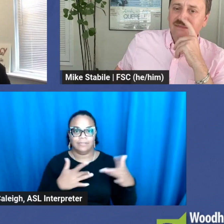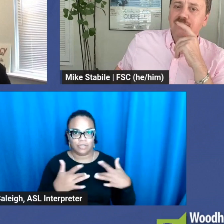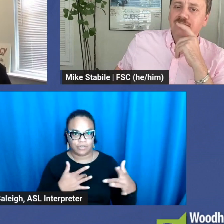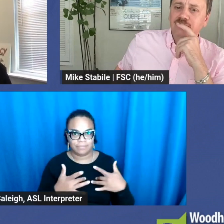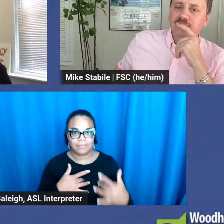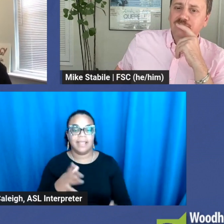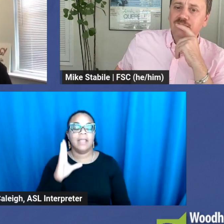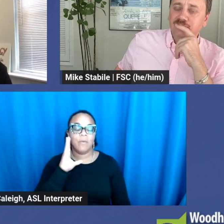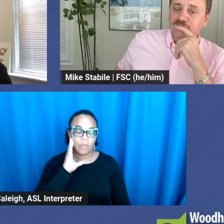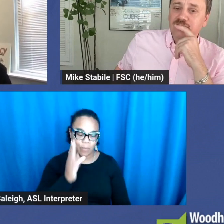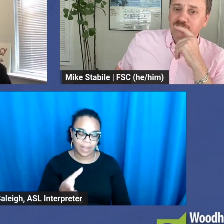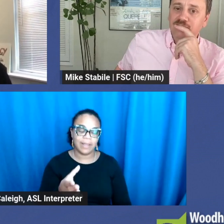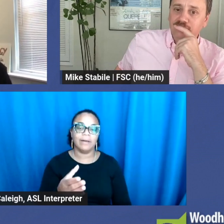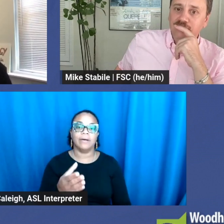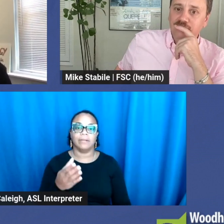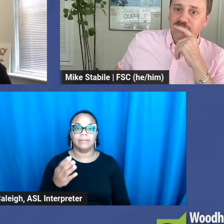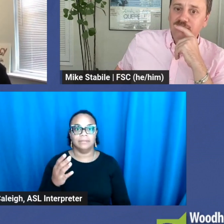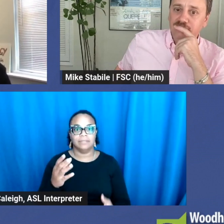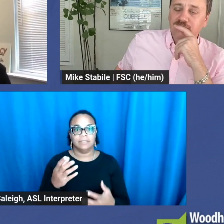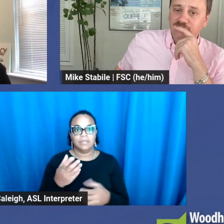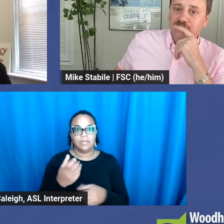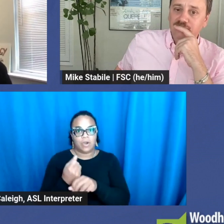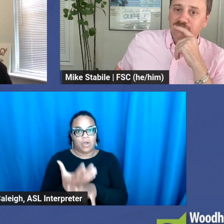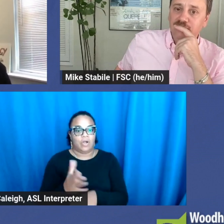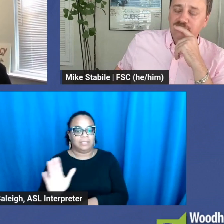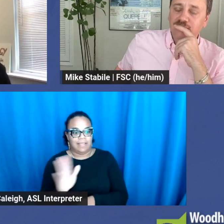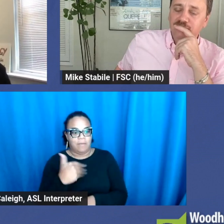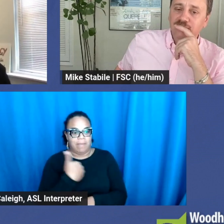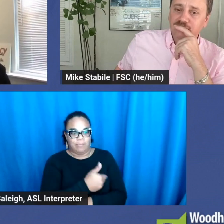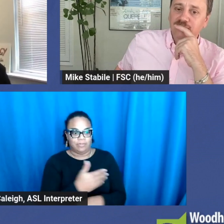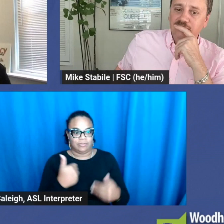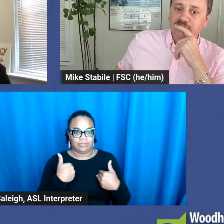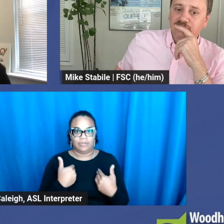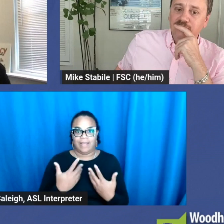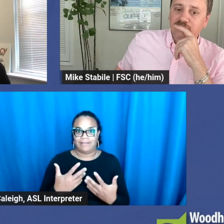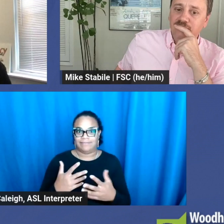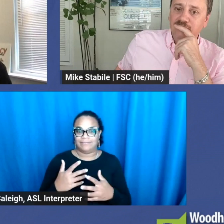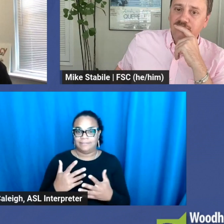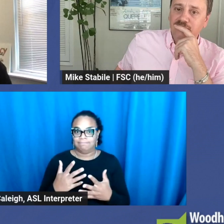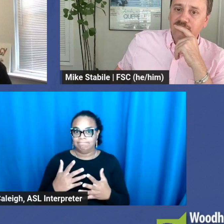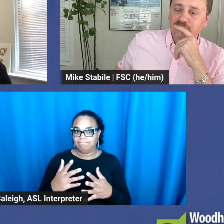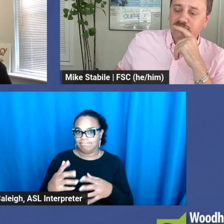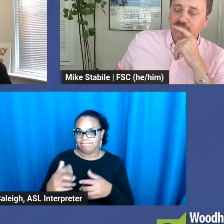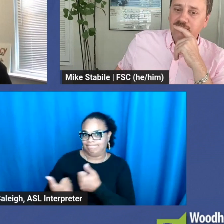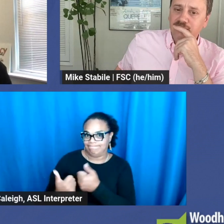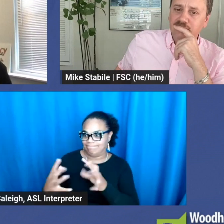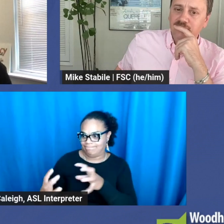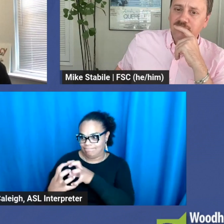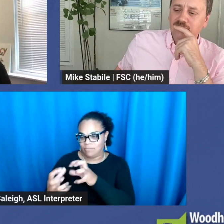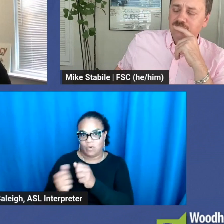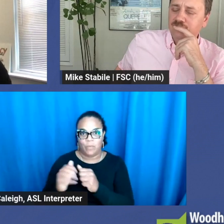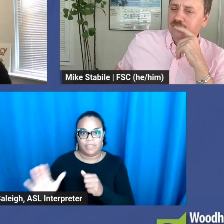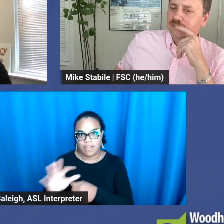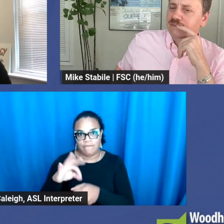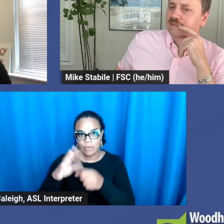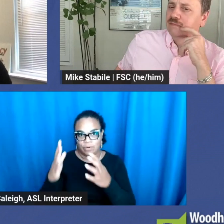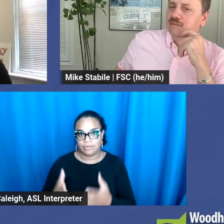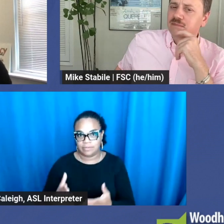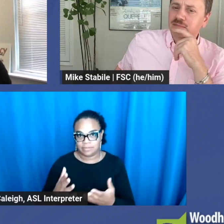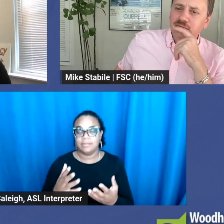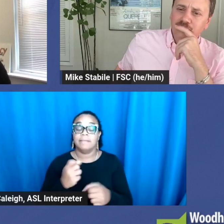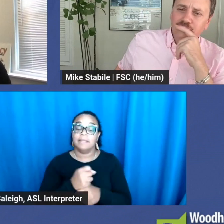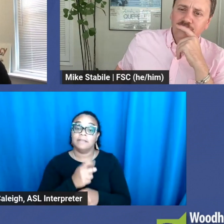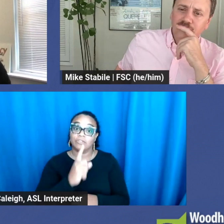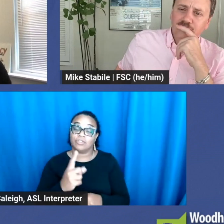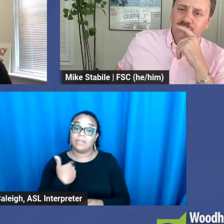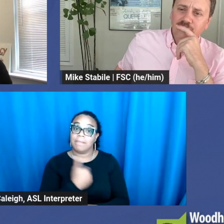put their members in difficult positions with their constituencies if they're actually called to vote on them. Make sure that as many members